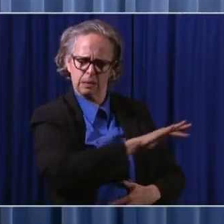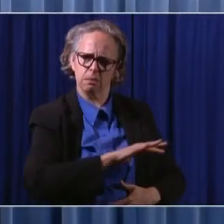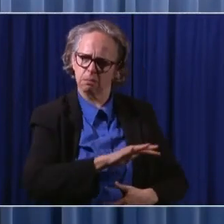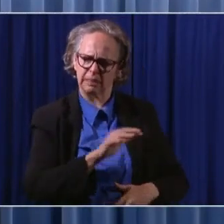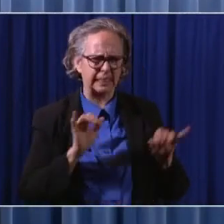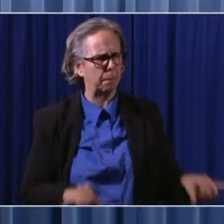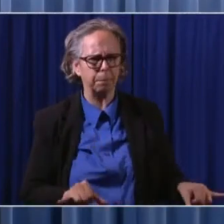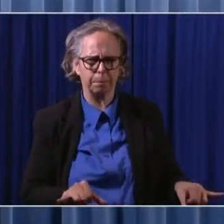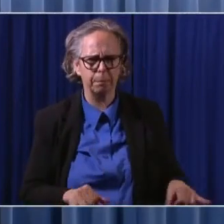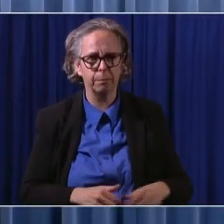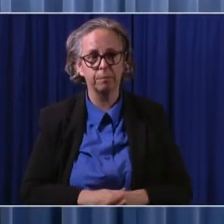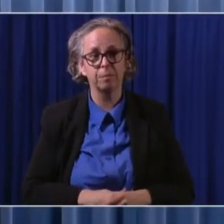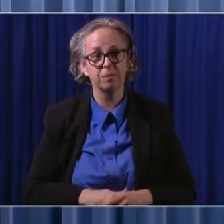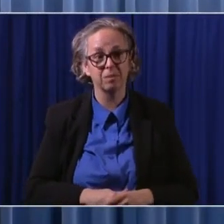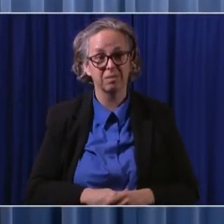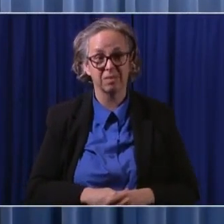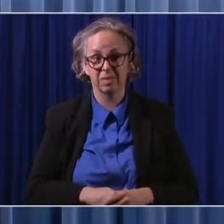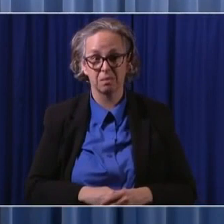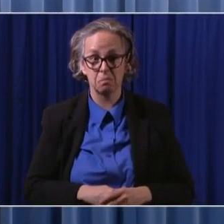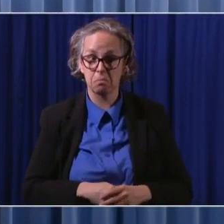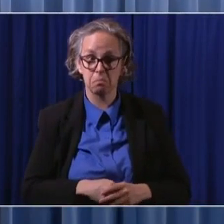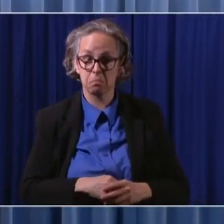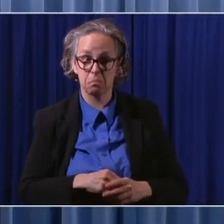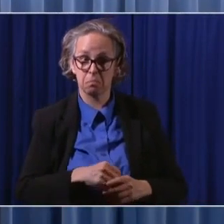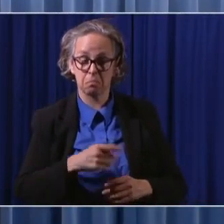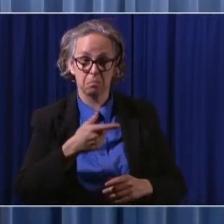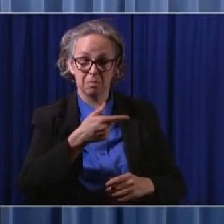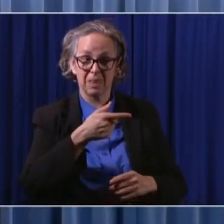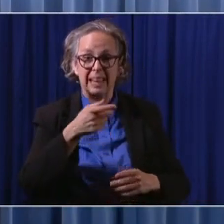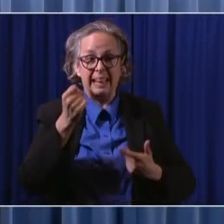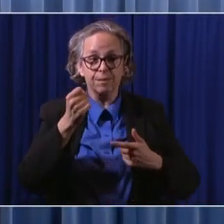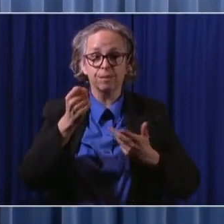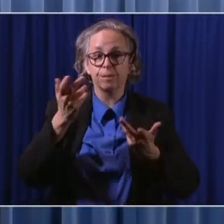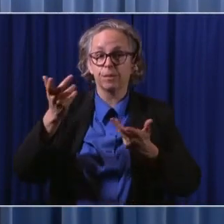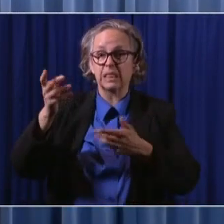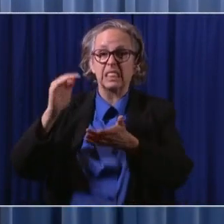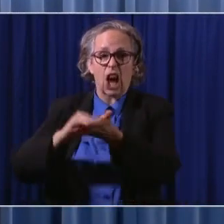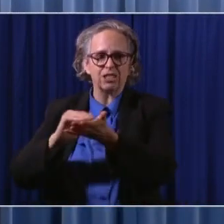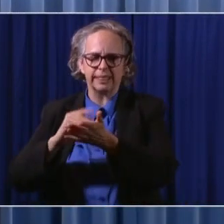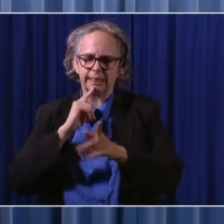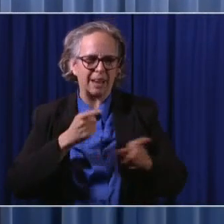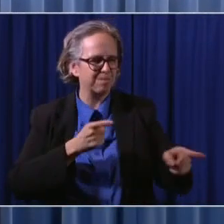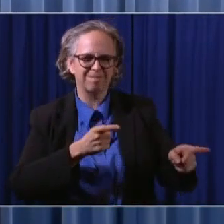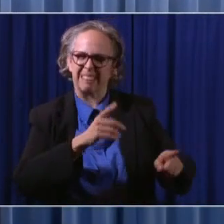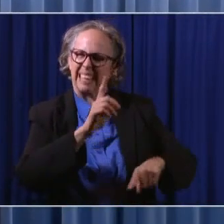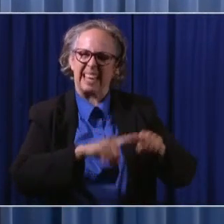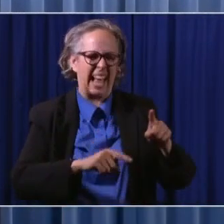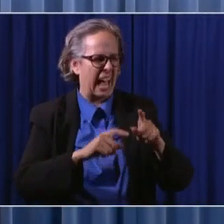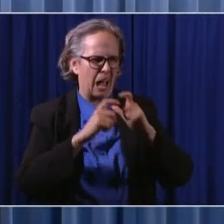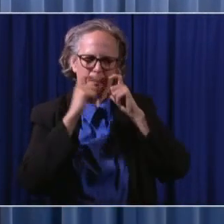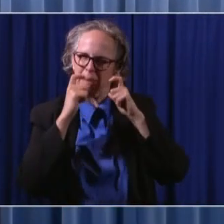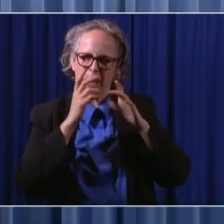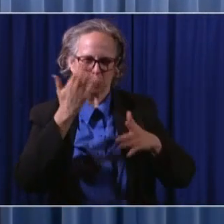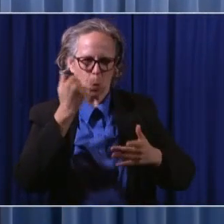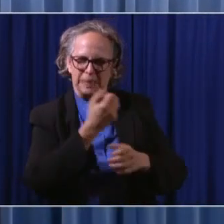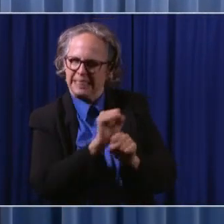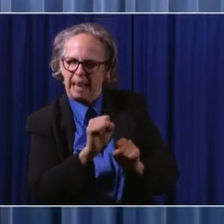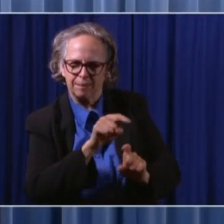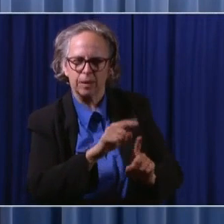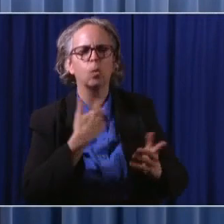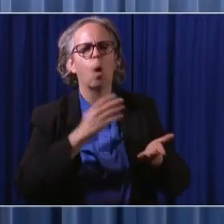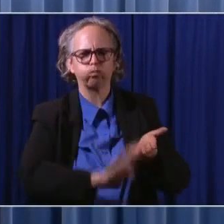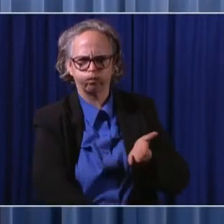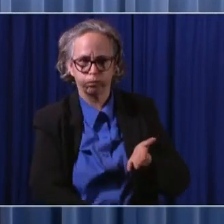does not require a person to wear a mask if their physician advises against it, if wearing a mask is prohibited by federal